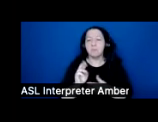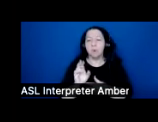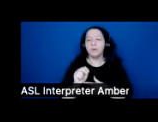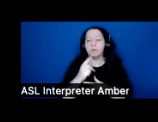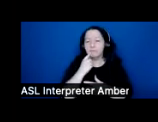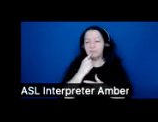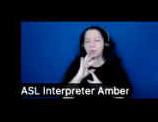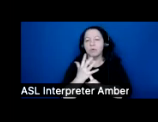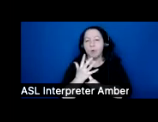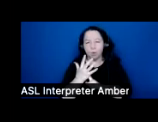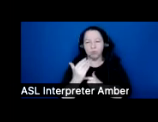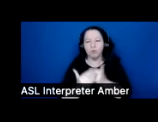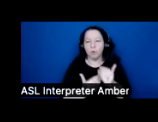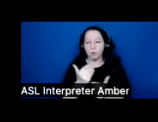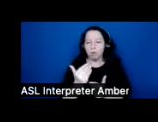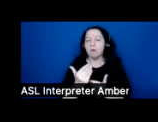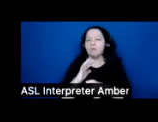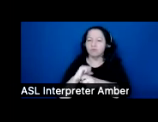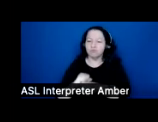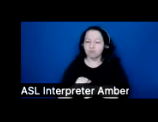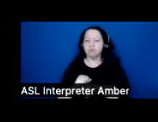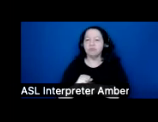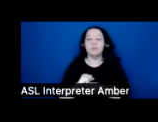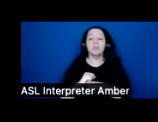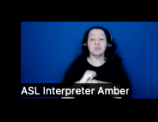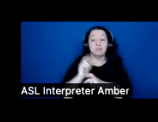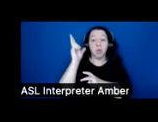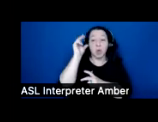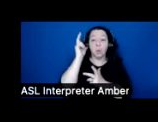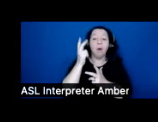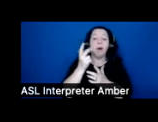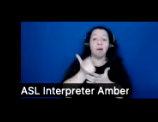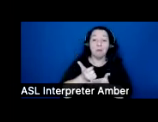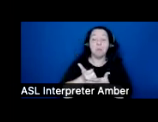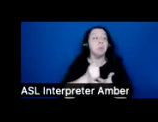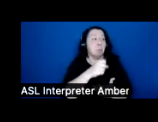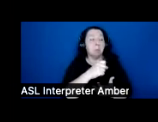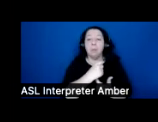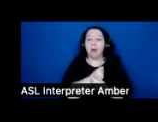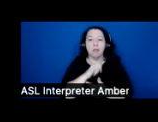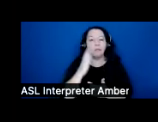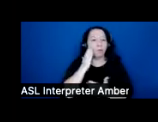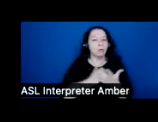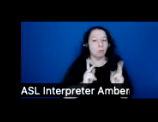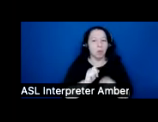traditions. Equine therapy, yes. I love that. I know some people that are doing that.